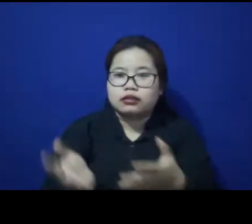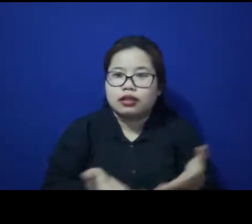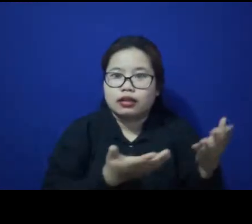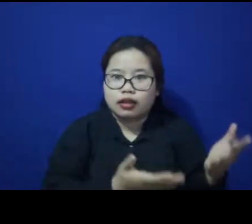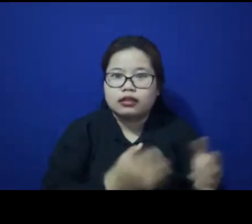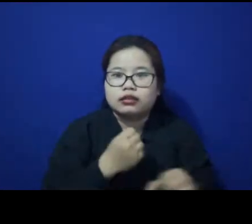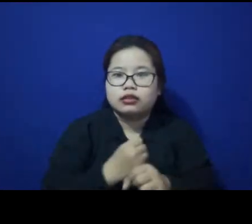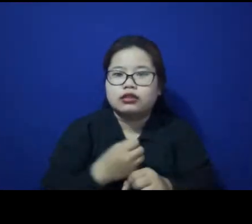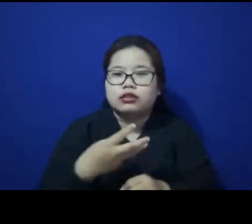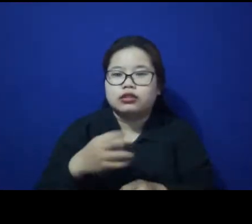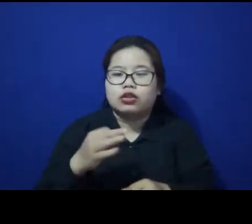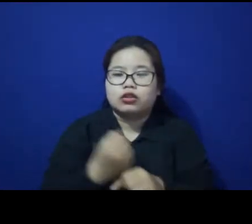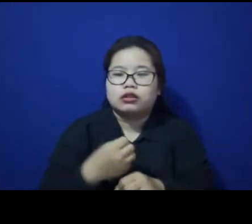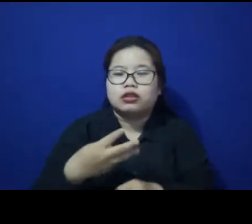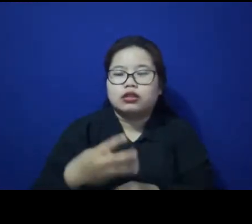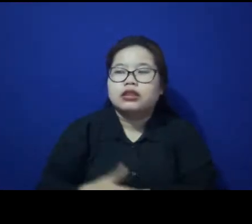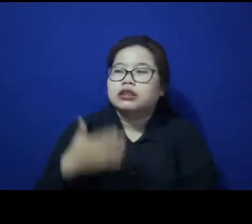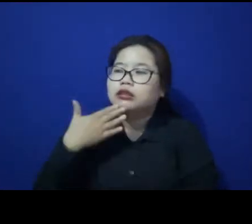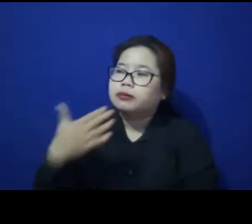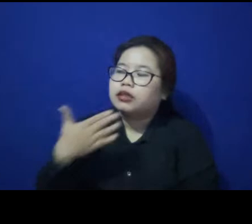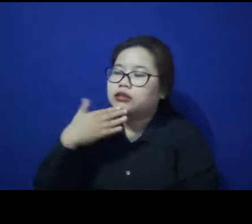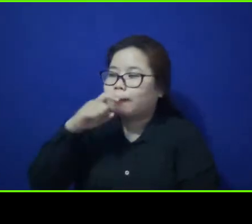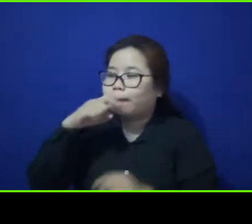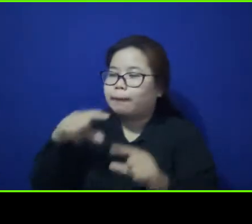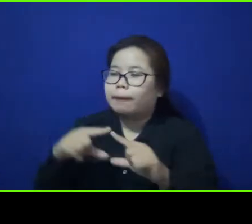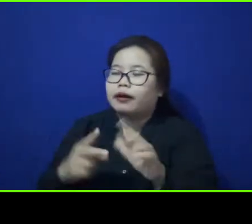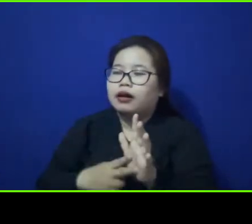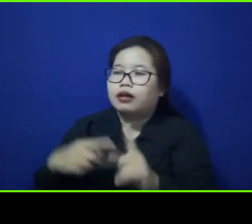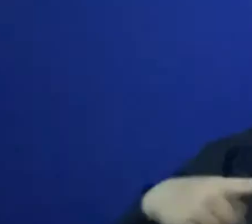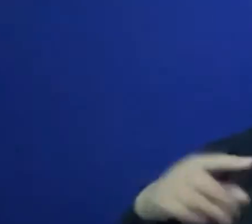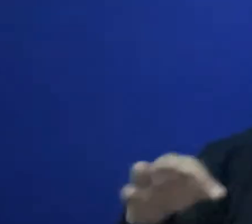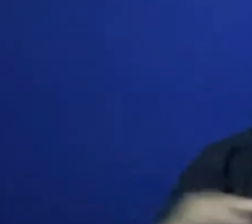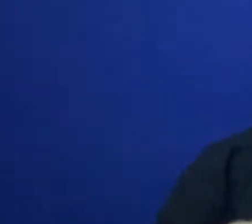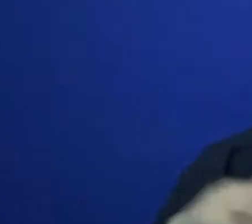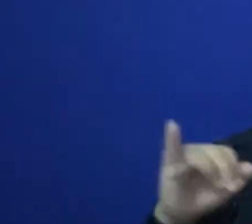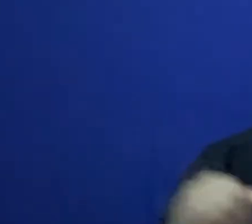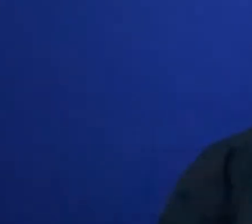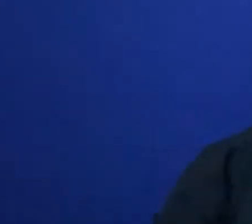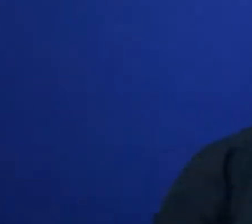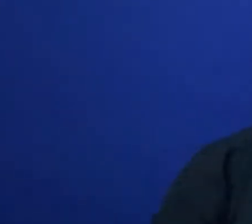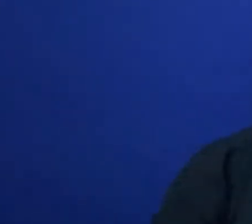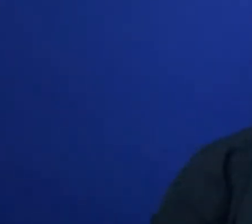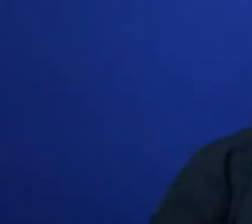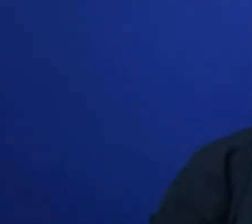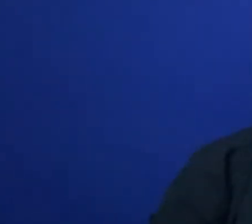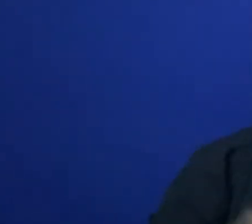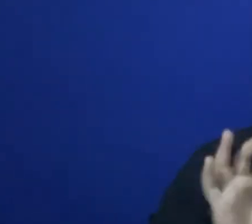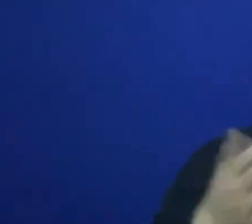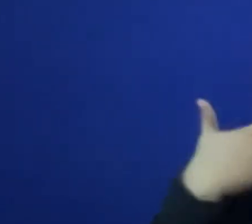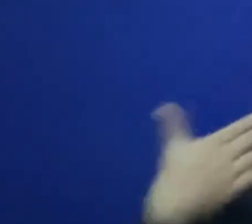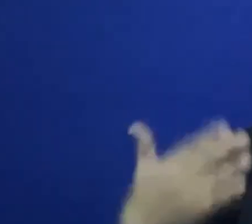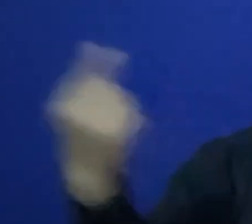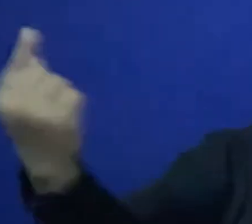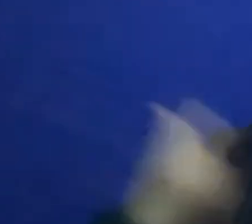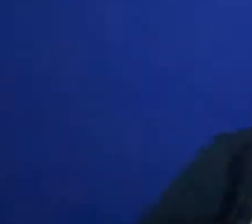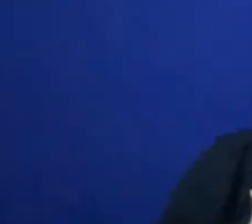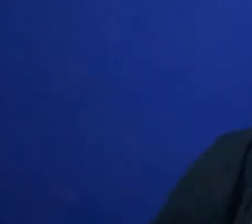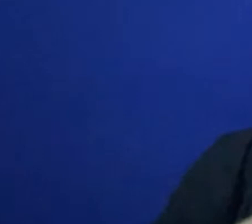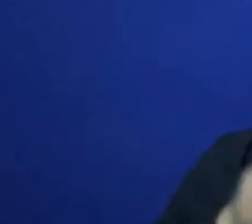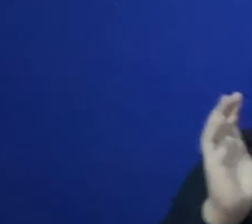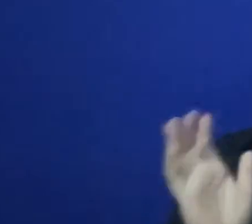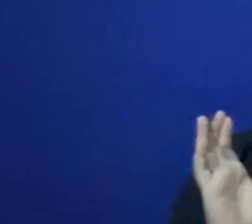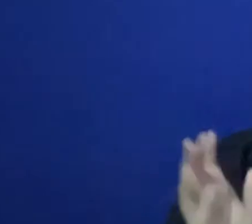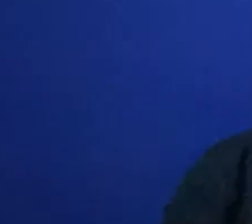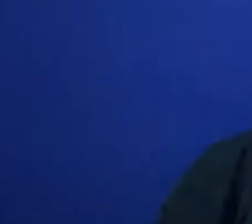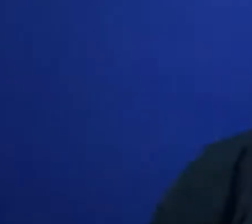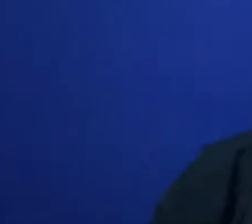you, ladies and gentlemen, again. And thank you for inviting me today to be a part of